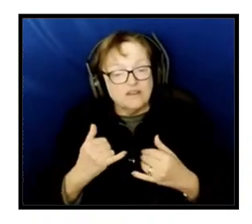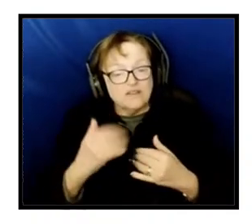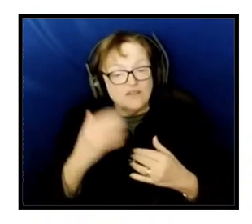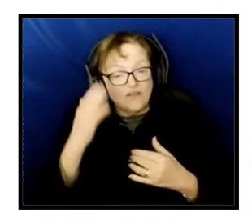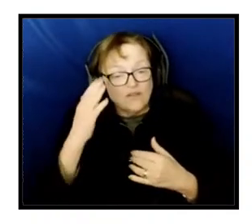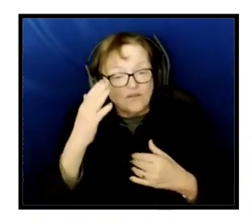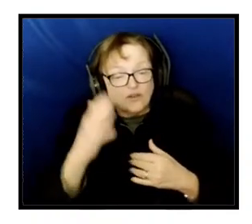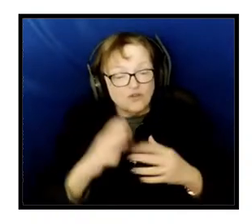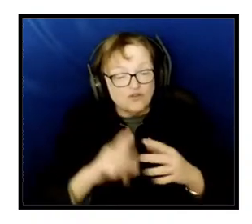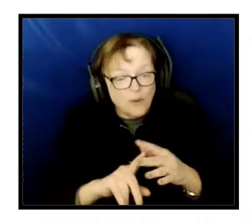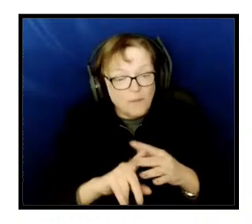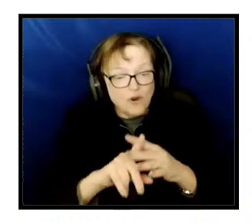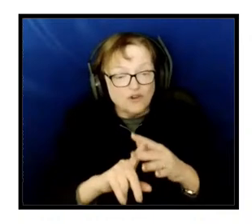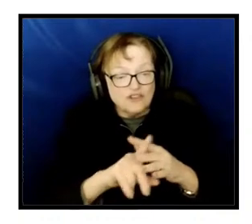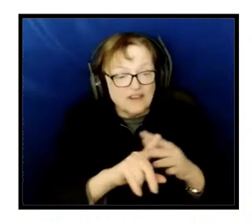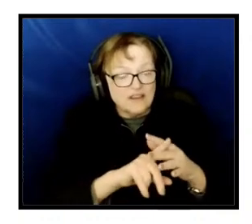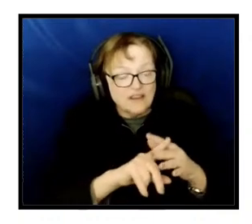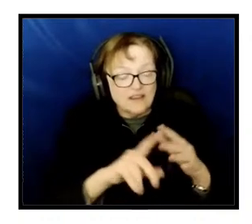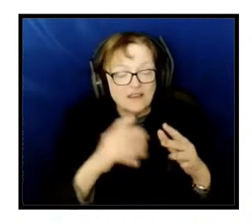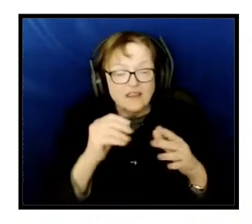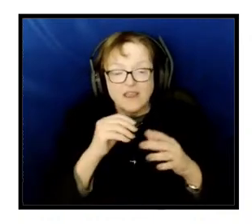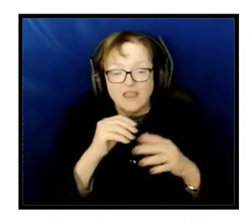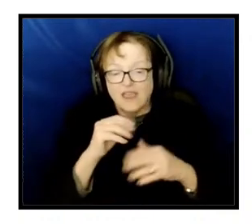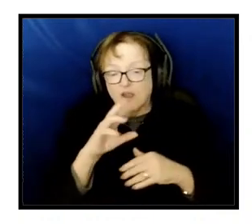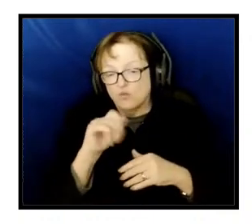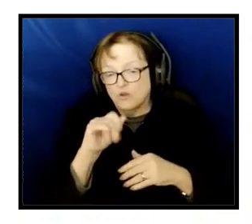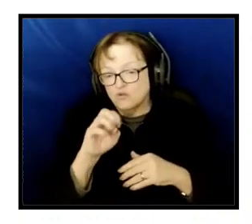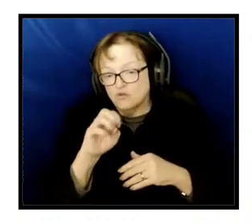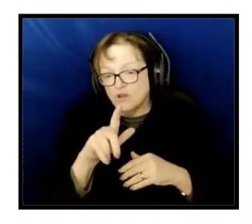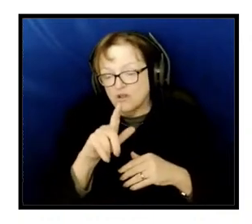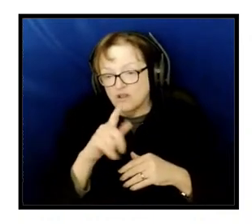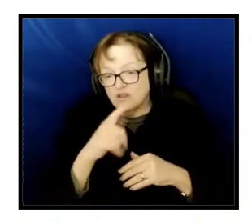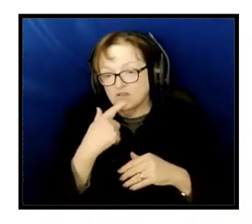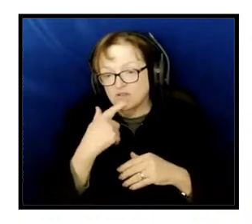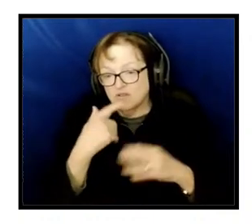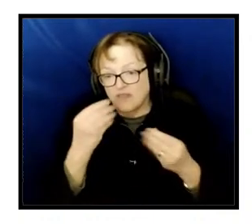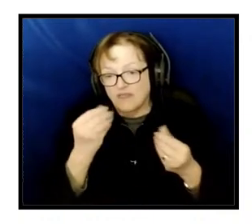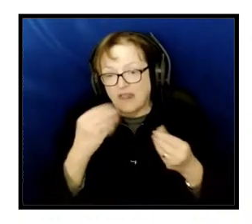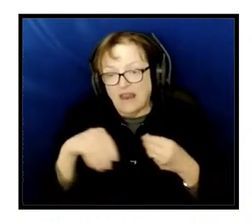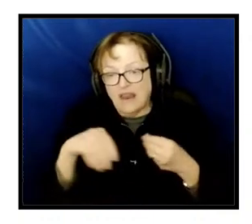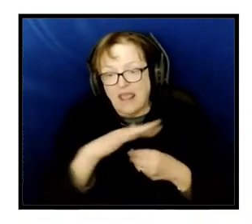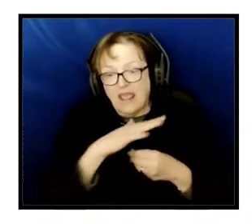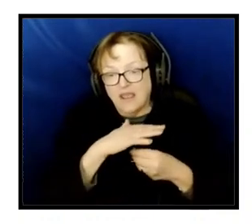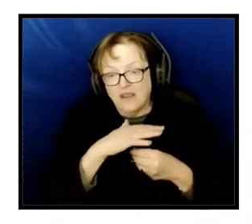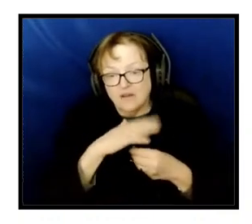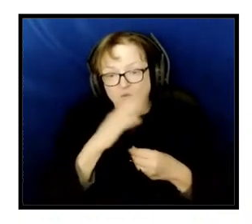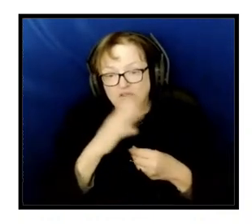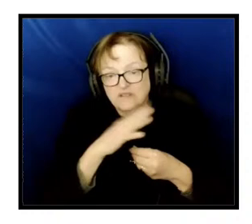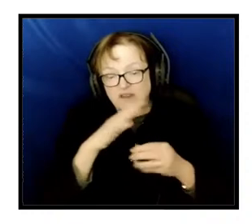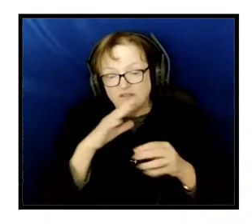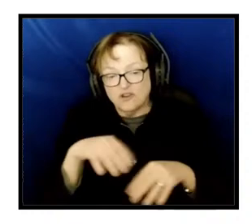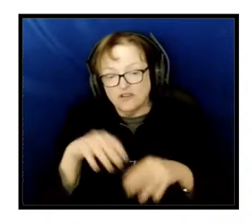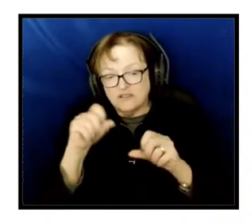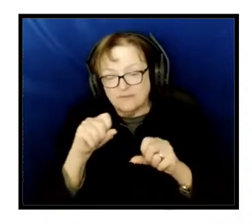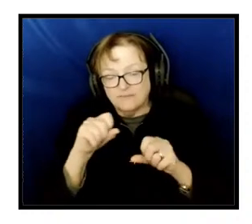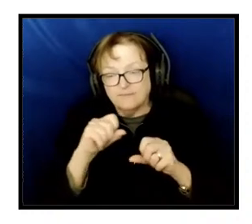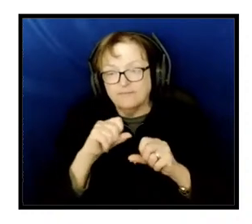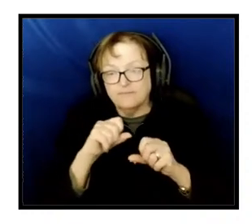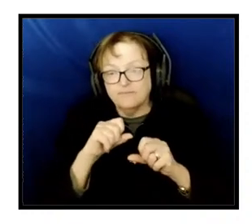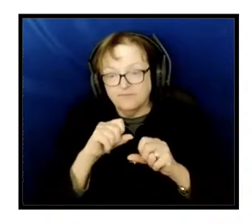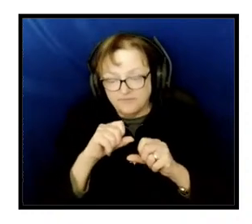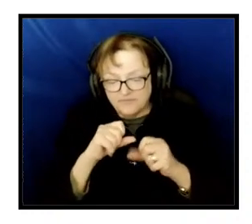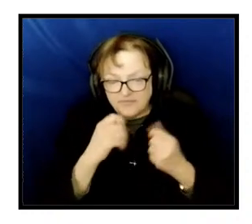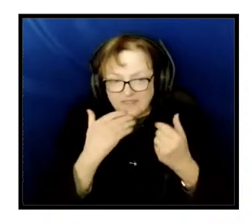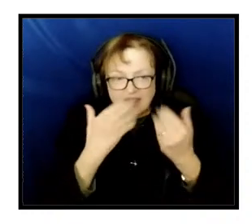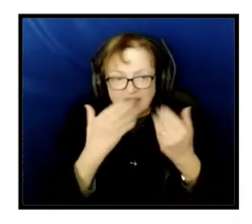custodians of this land on which we continue to be fed by. This land was never ceded. Thank you so much for